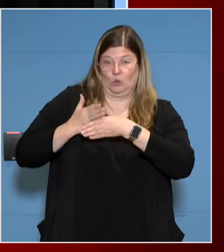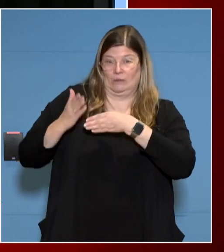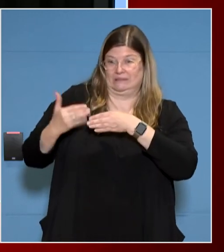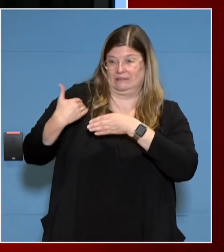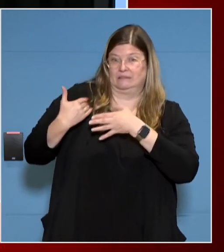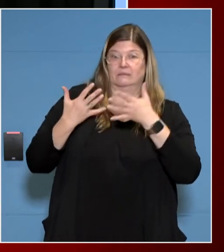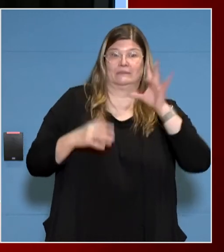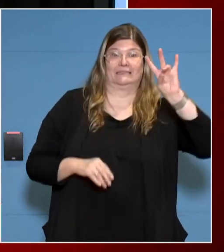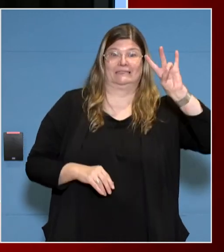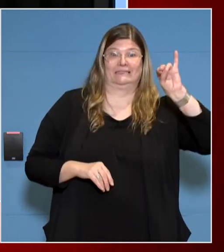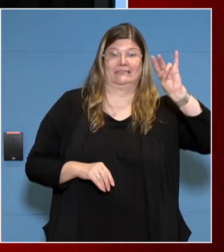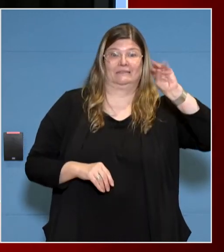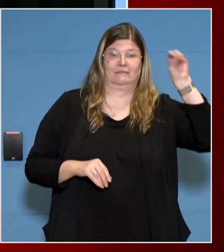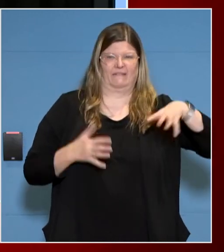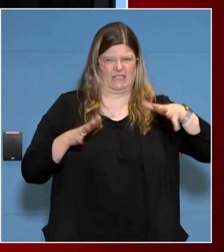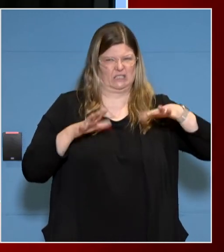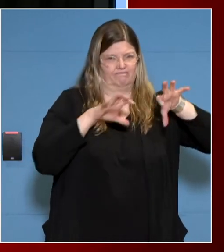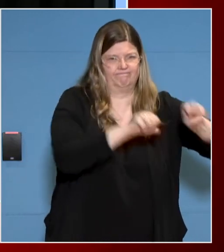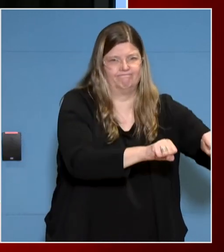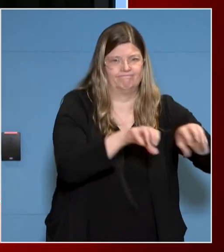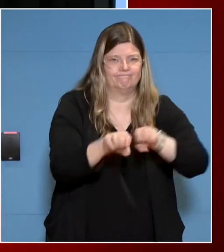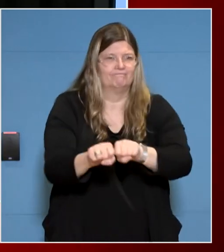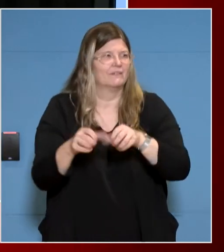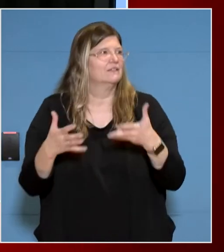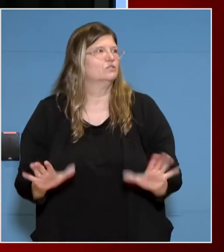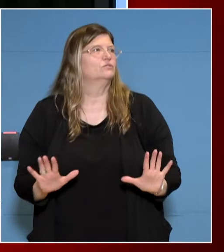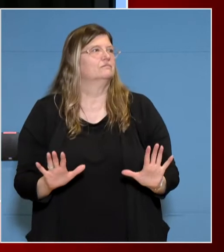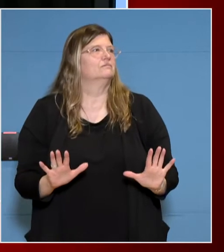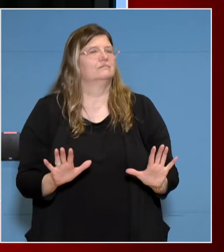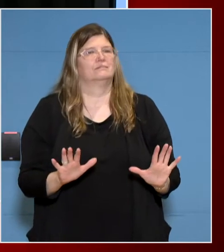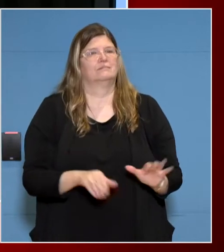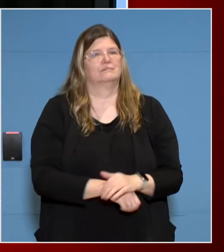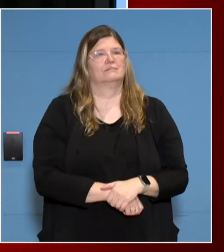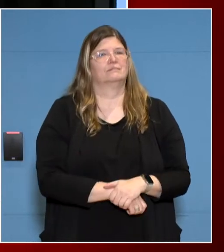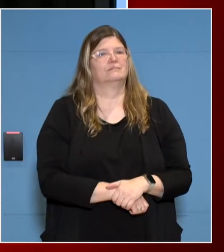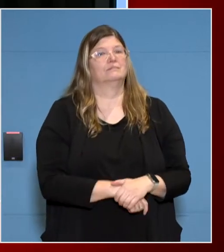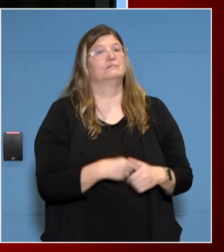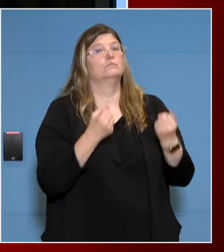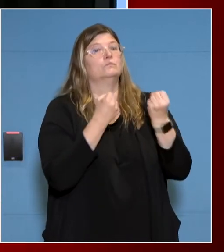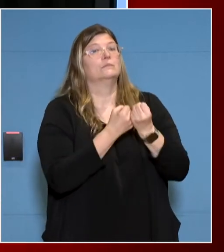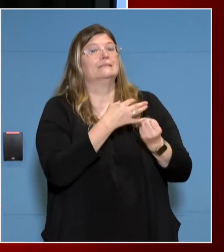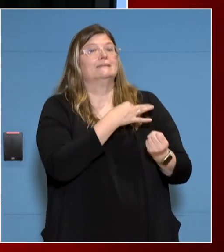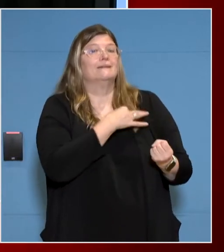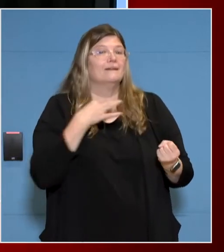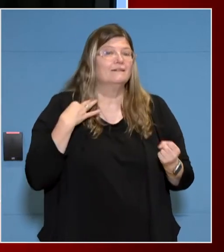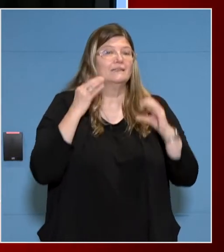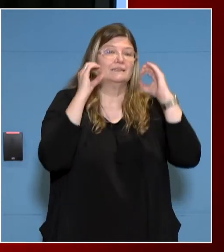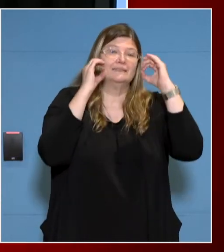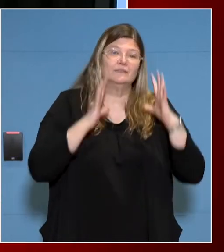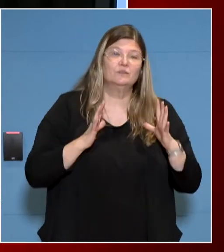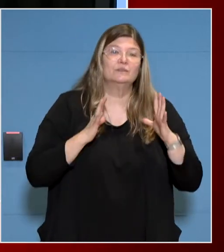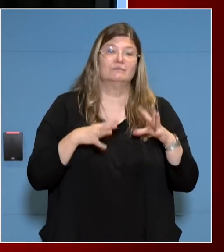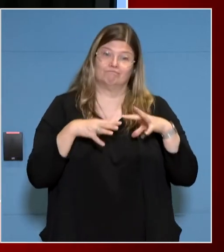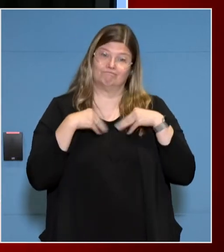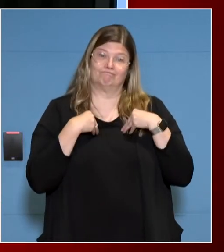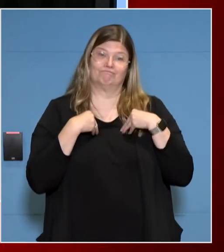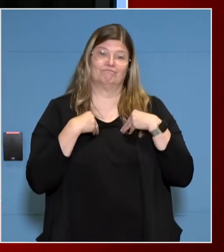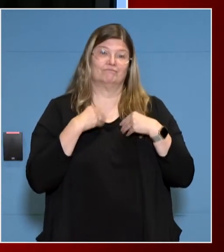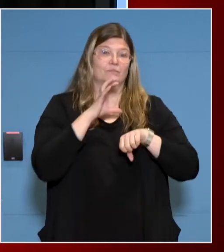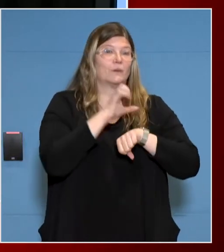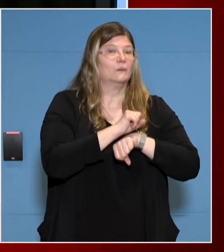already. Do you know if support staff and teachers are taking you up on those appointments at the same rate? I don't have the breakdown for